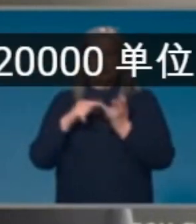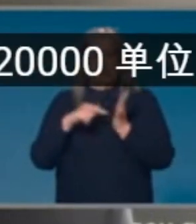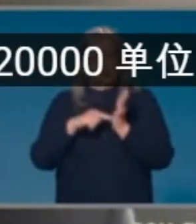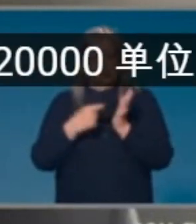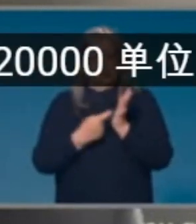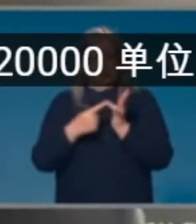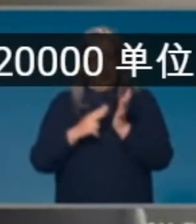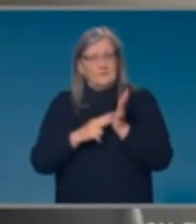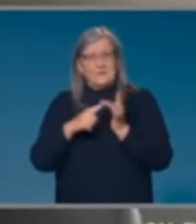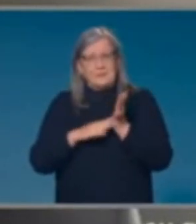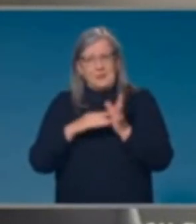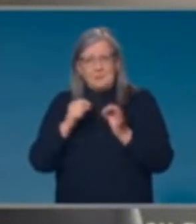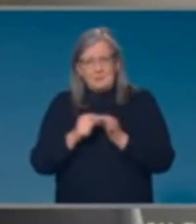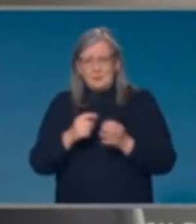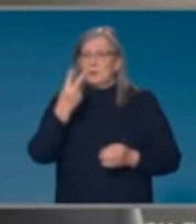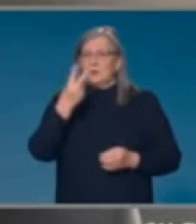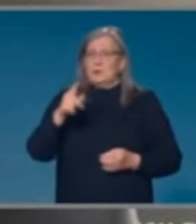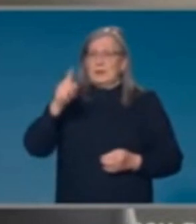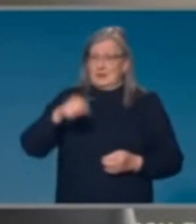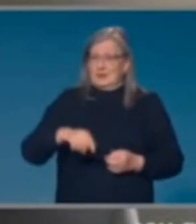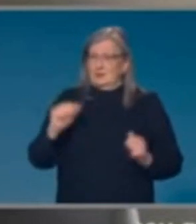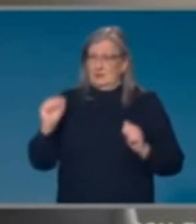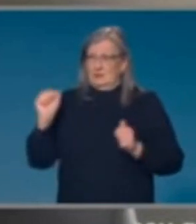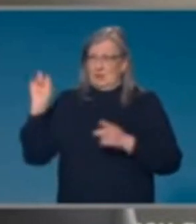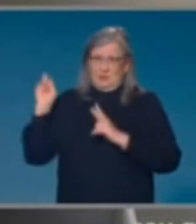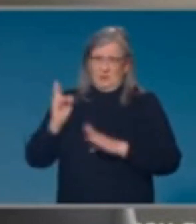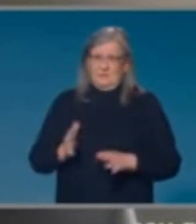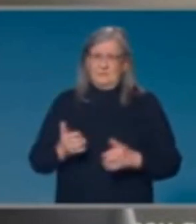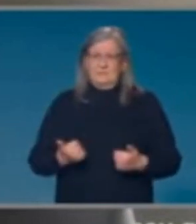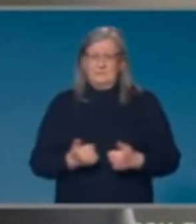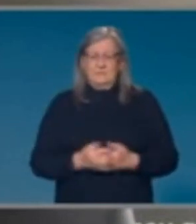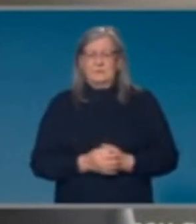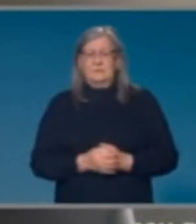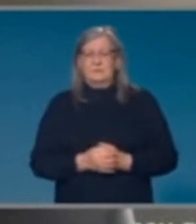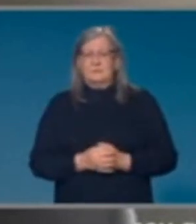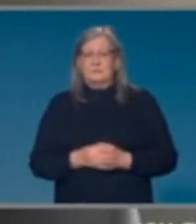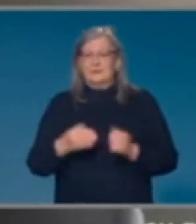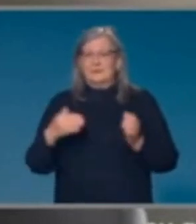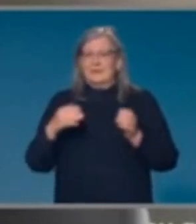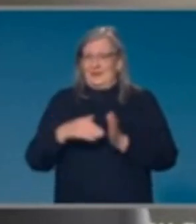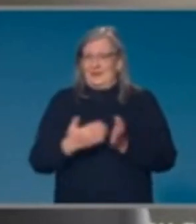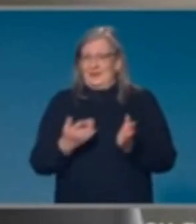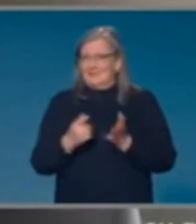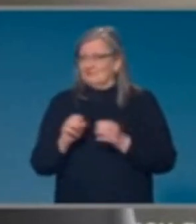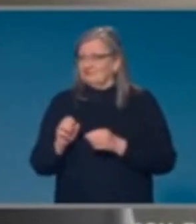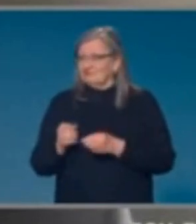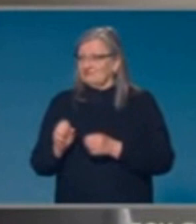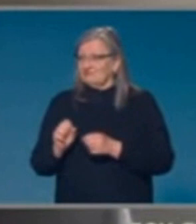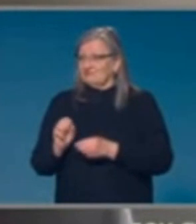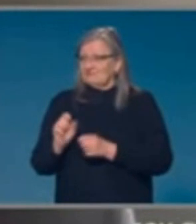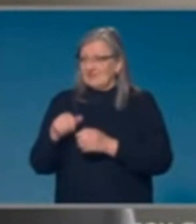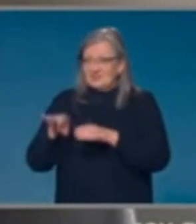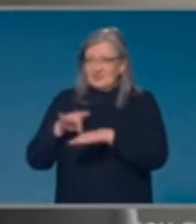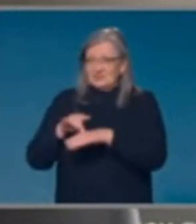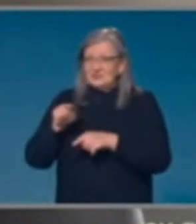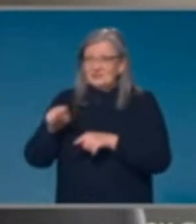now arrived in country. That is being applied in hospitals and making a significant